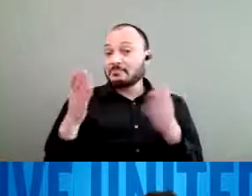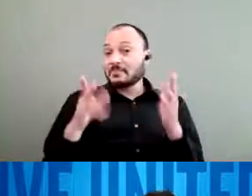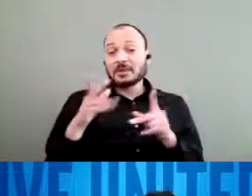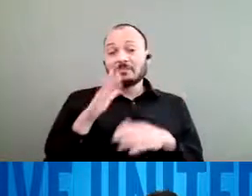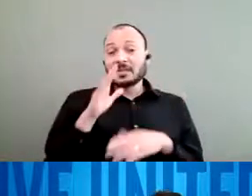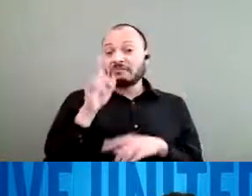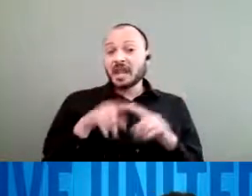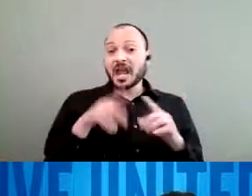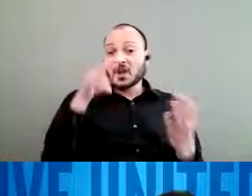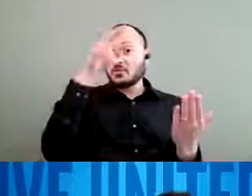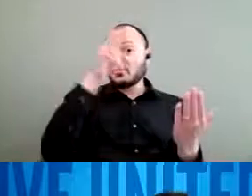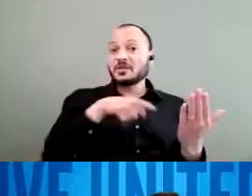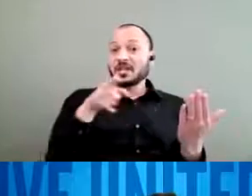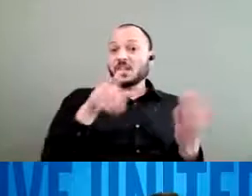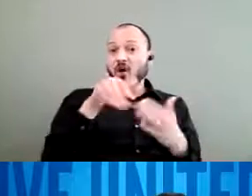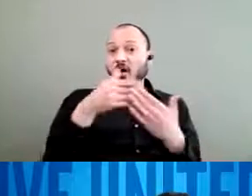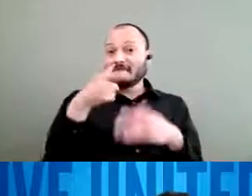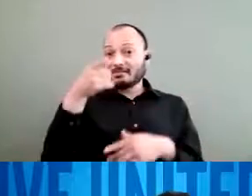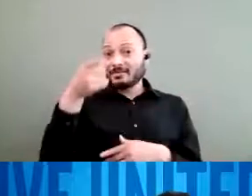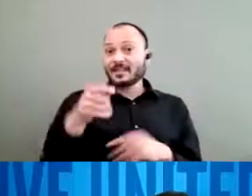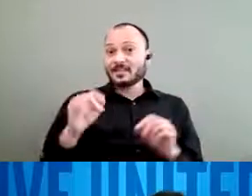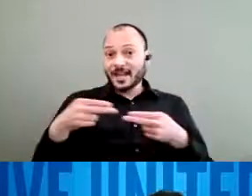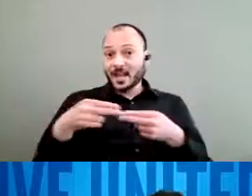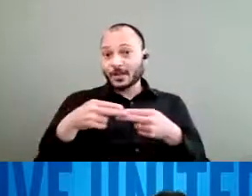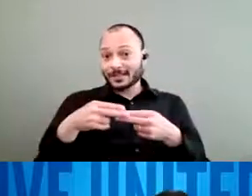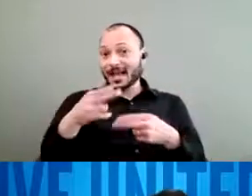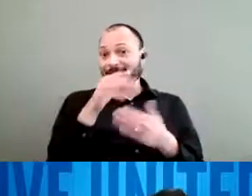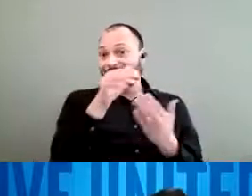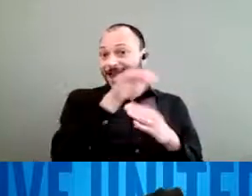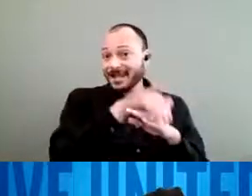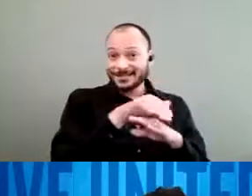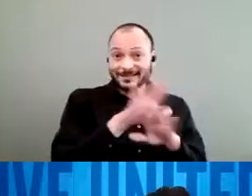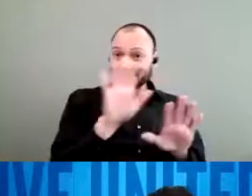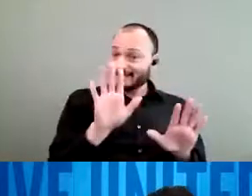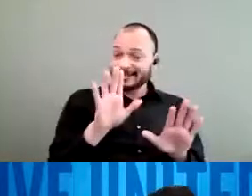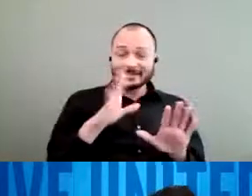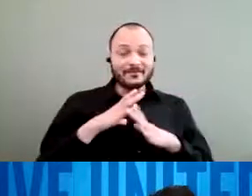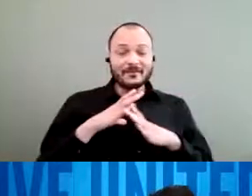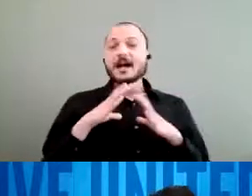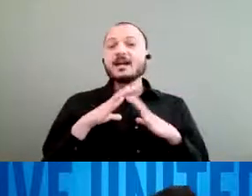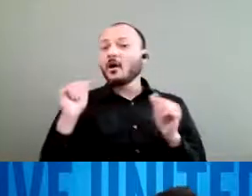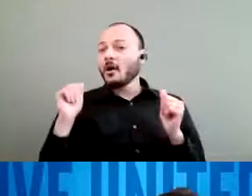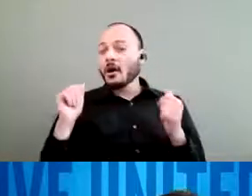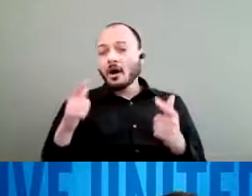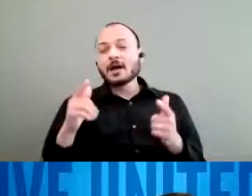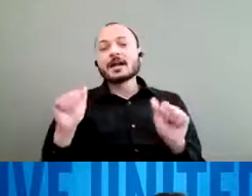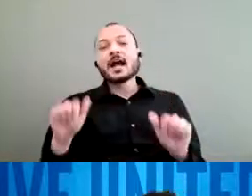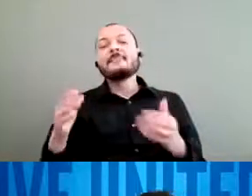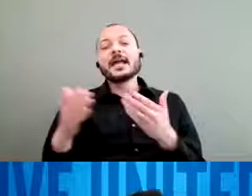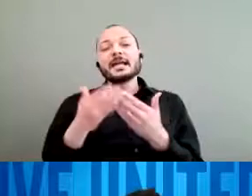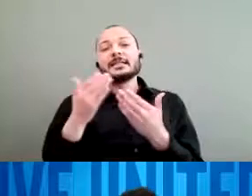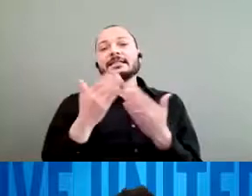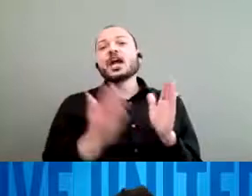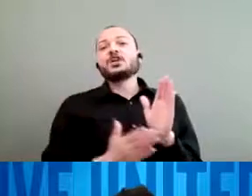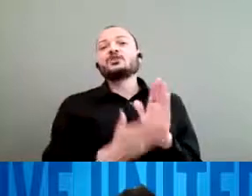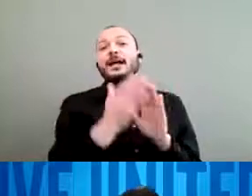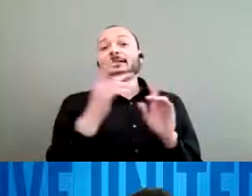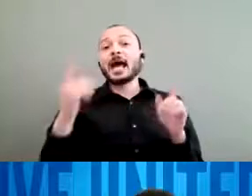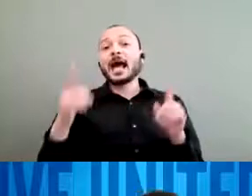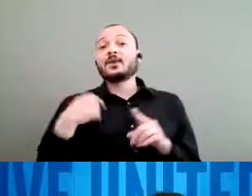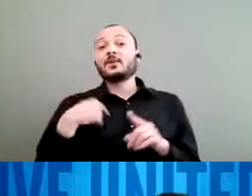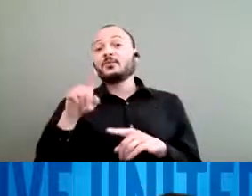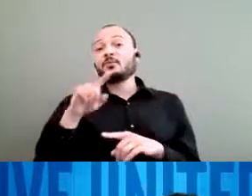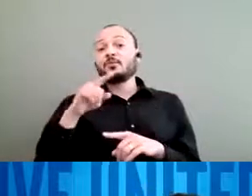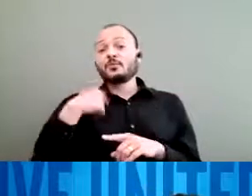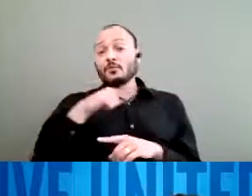this in English, don't worry about that. That is all covered. That can all be easily addressed once we get to the website portion, which